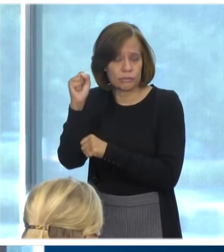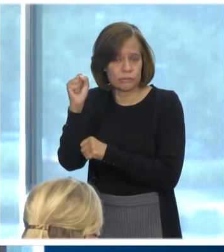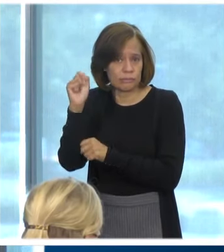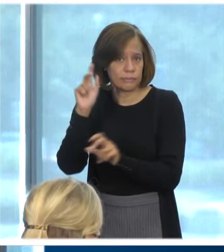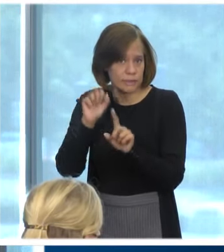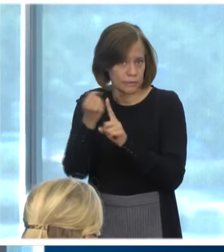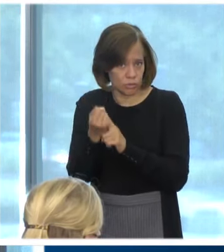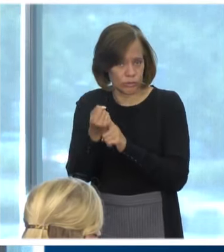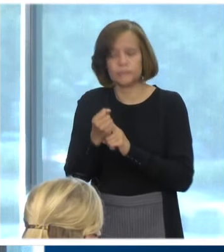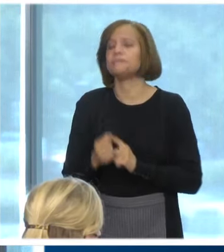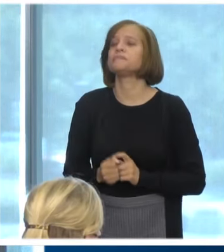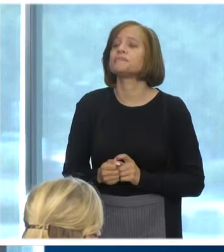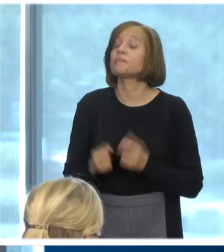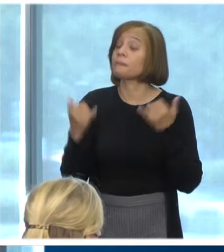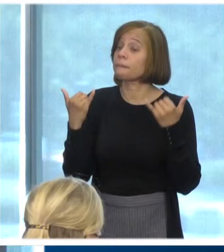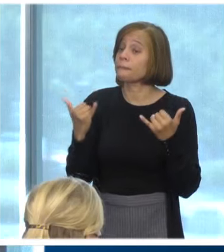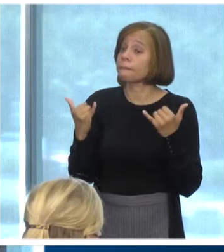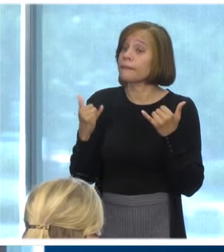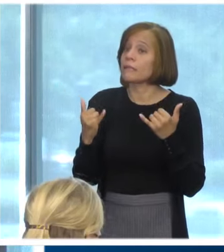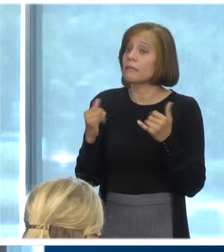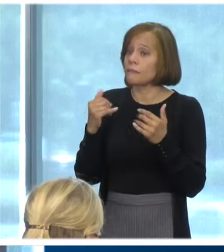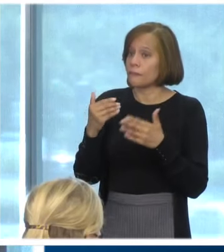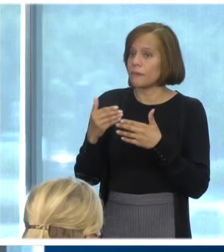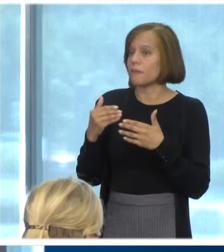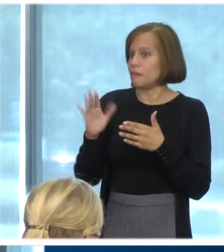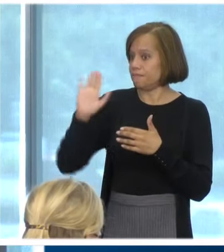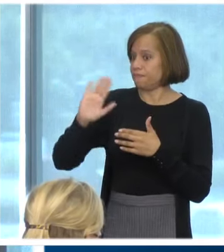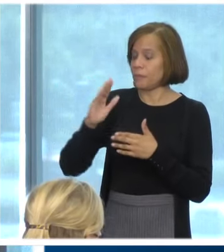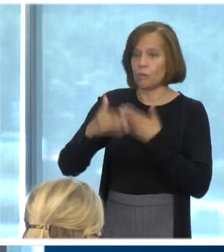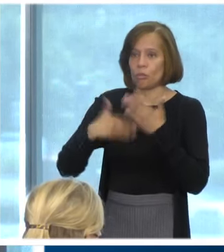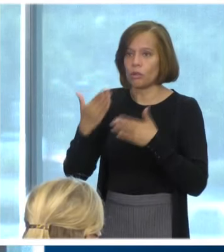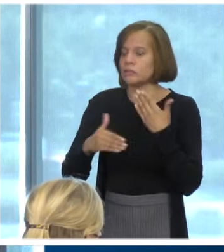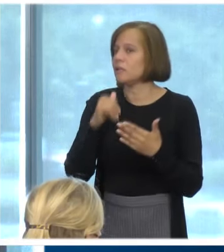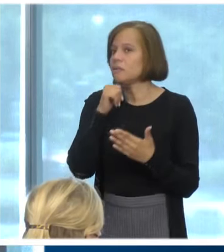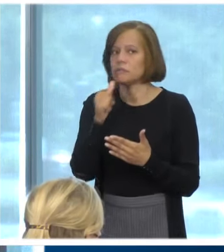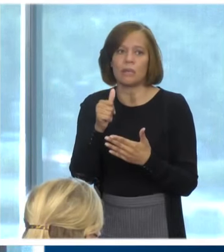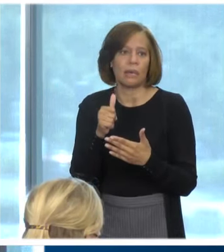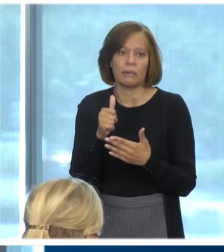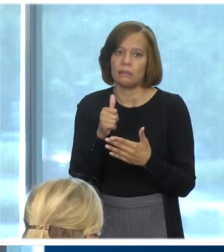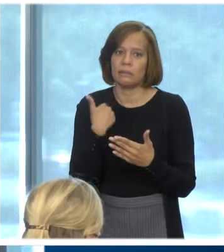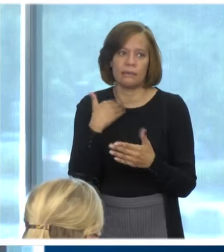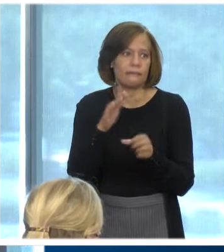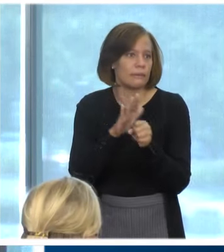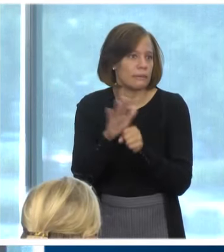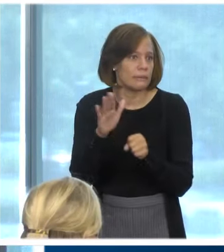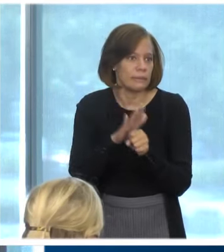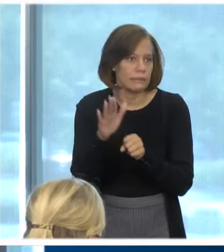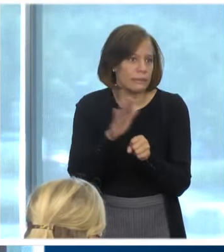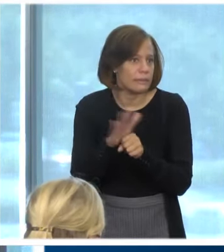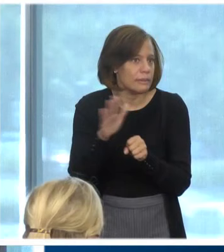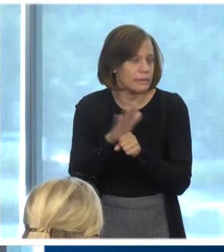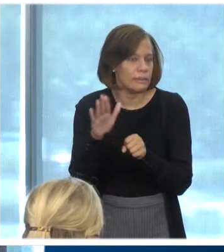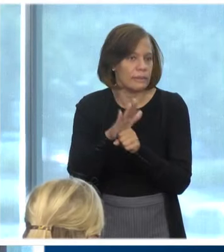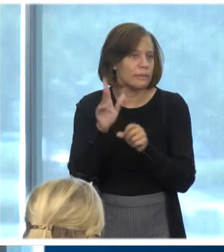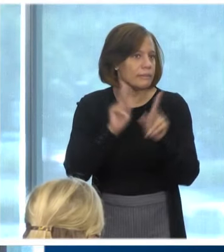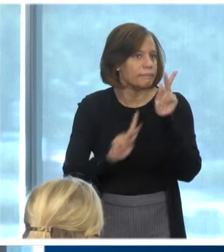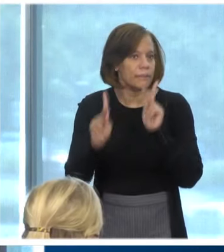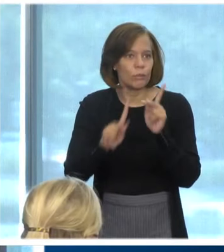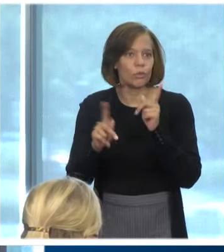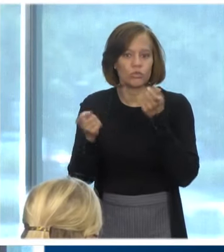process of taking citizen complaints was simply not equipped to handle this extraordinary volume.